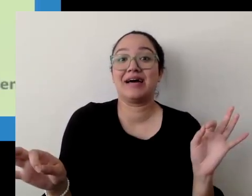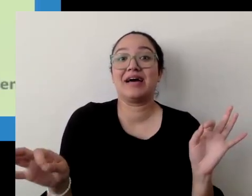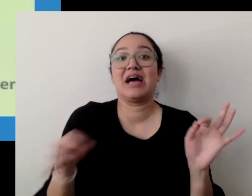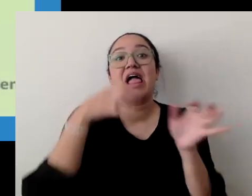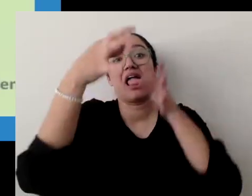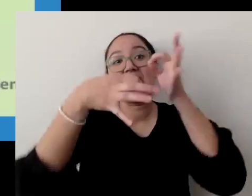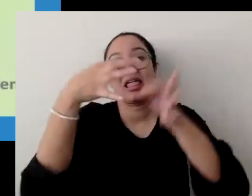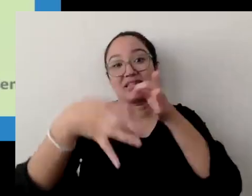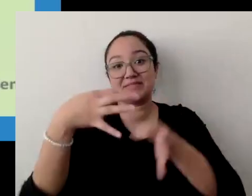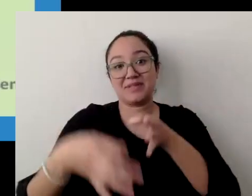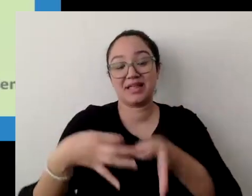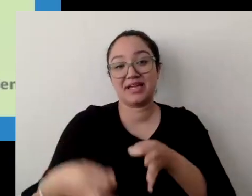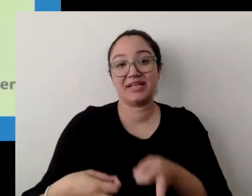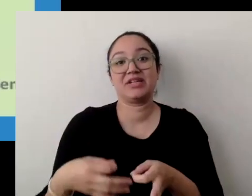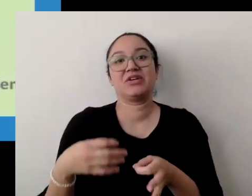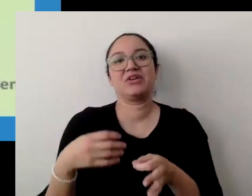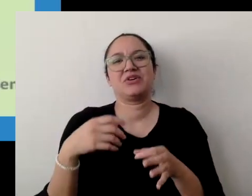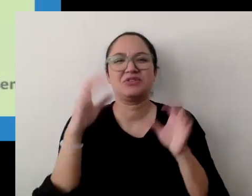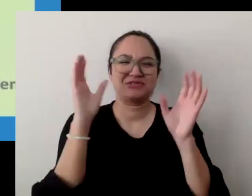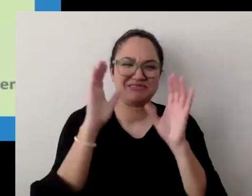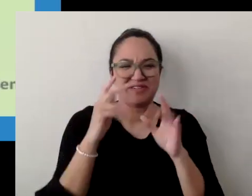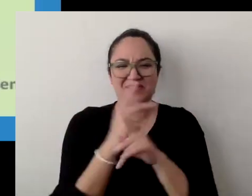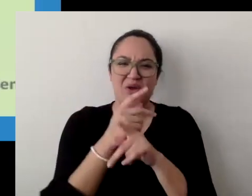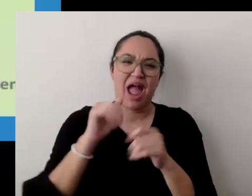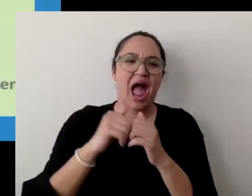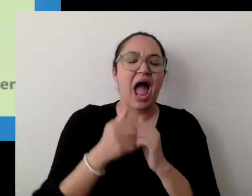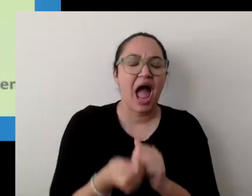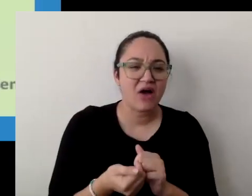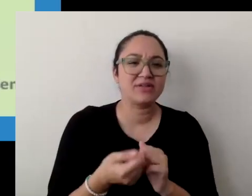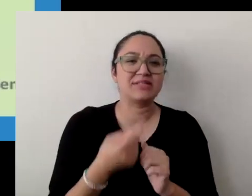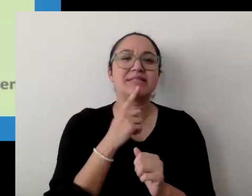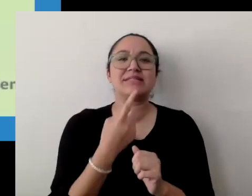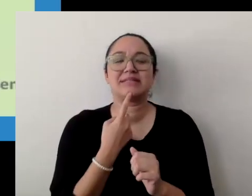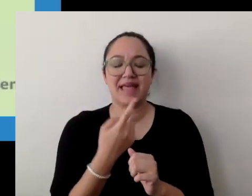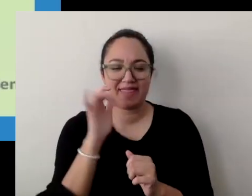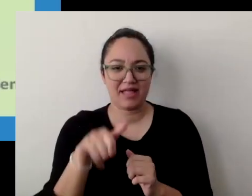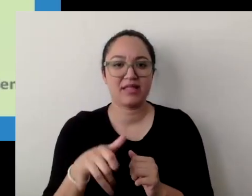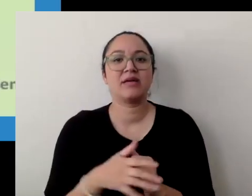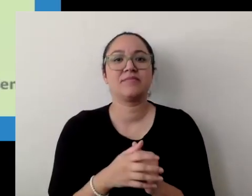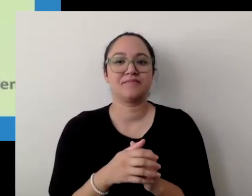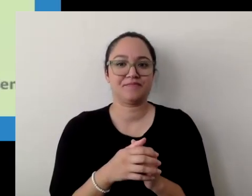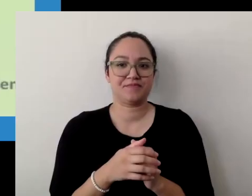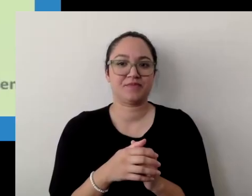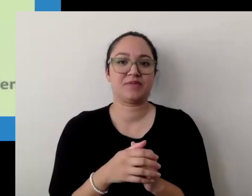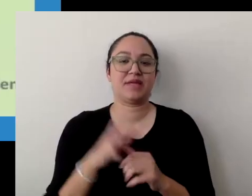really search to figure out how to pronounce a word like that in